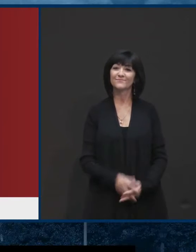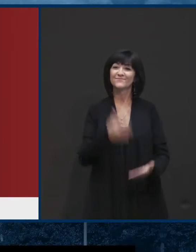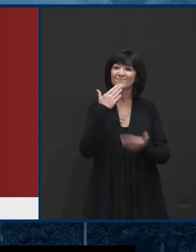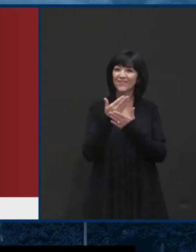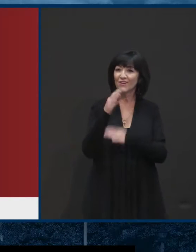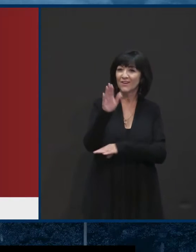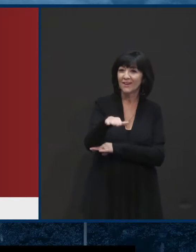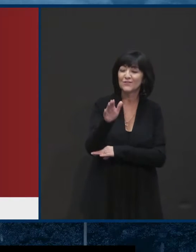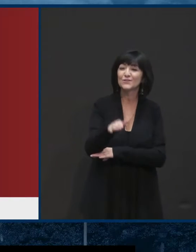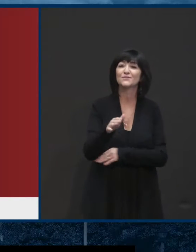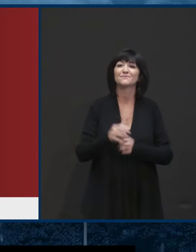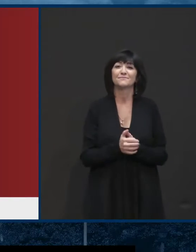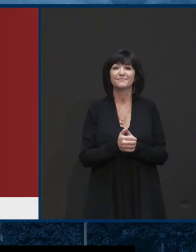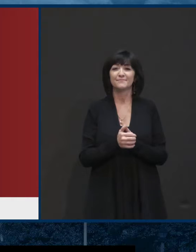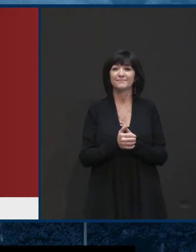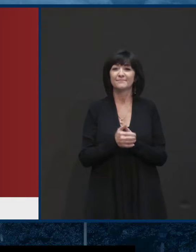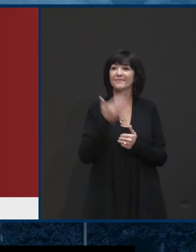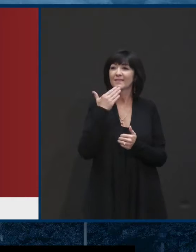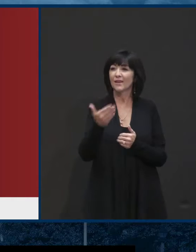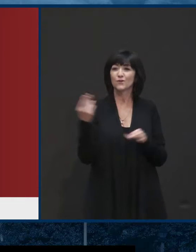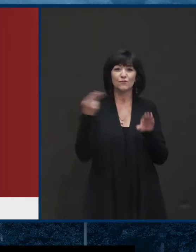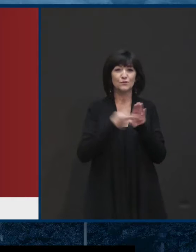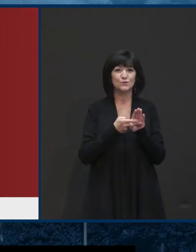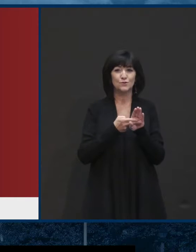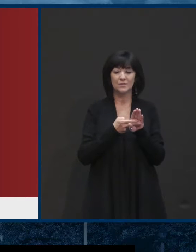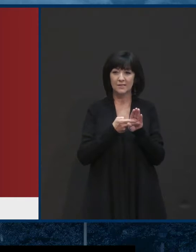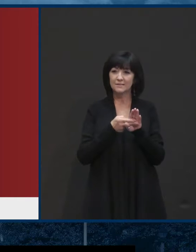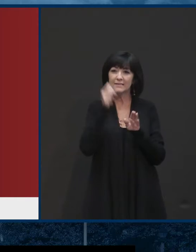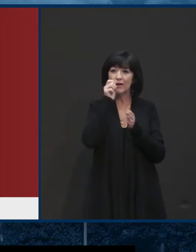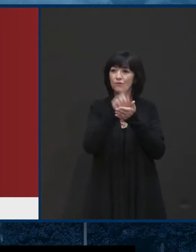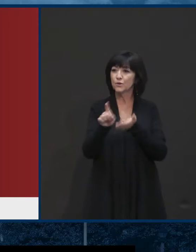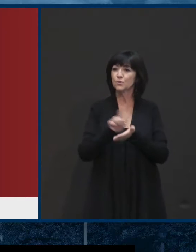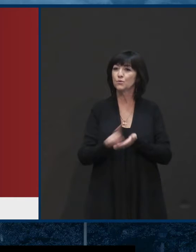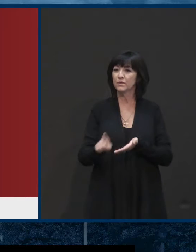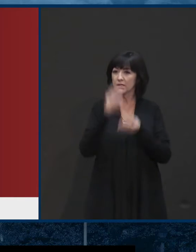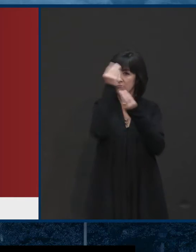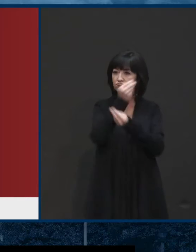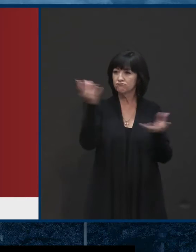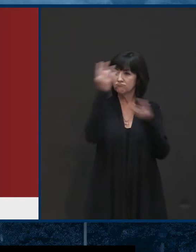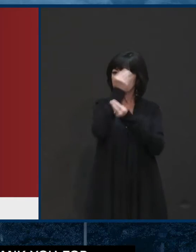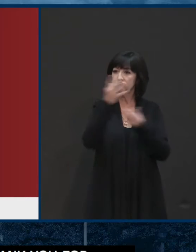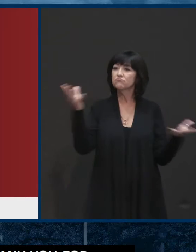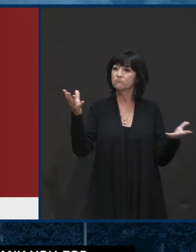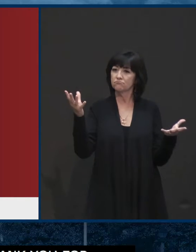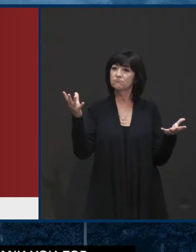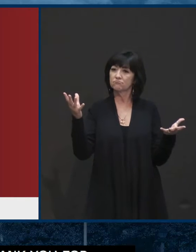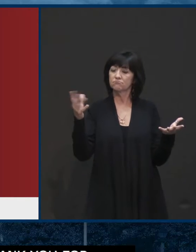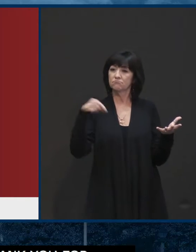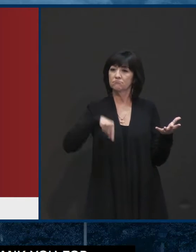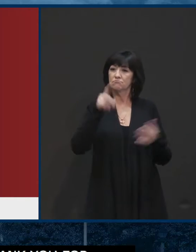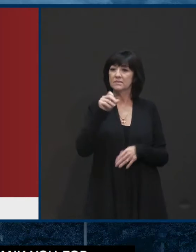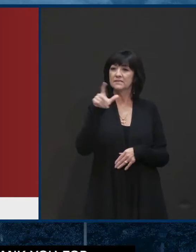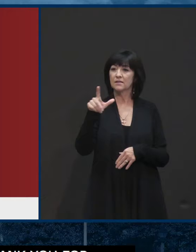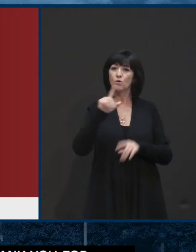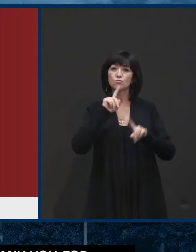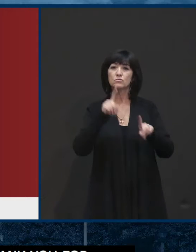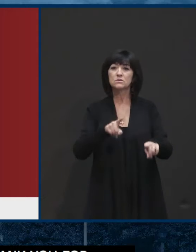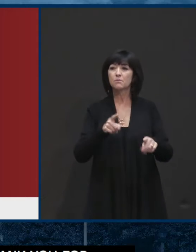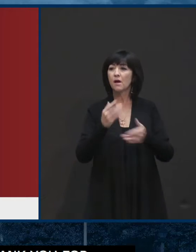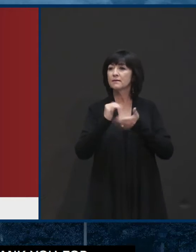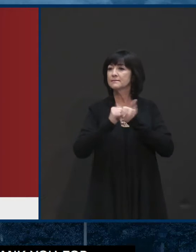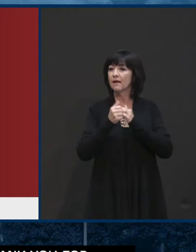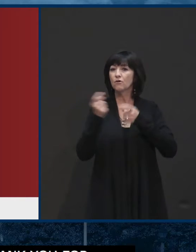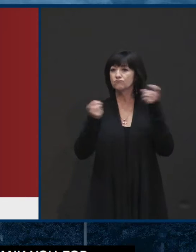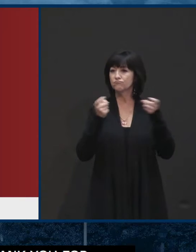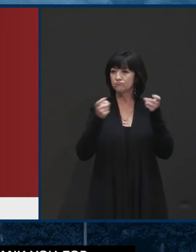Good afternoon, everyone. Thank you for joining us again for our weekly press conference on Delaware's response to the COVID-19